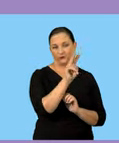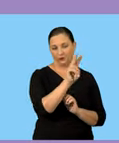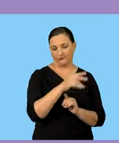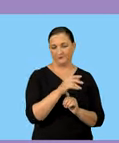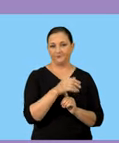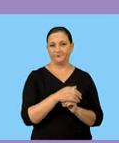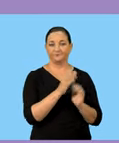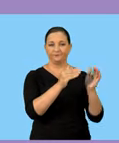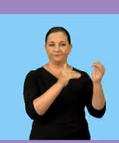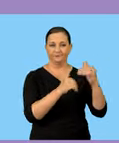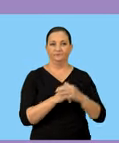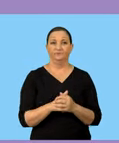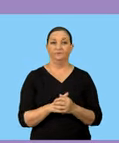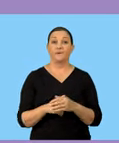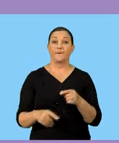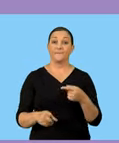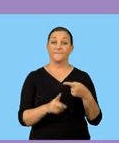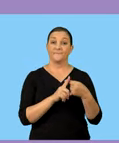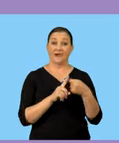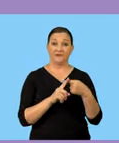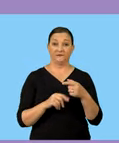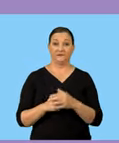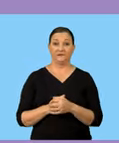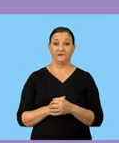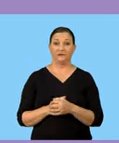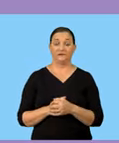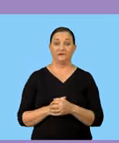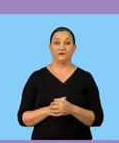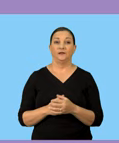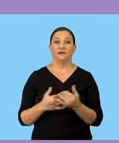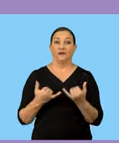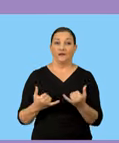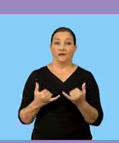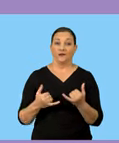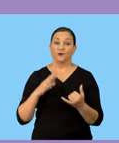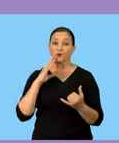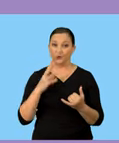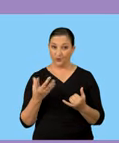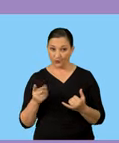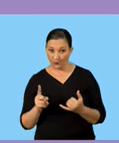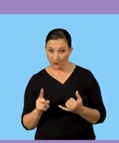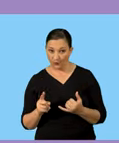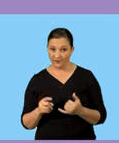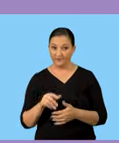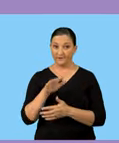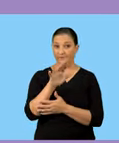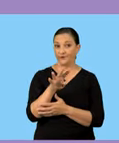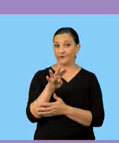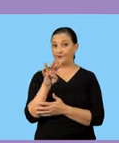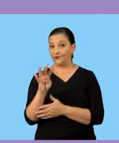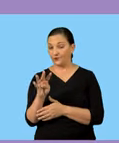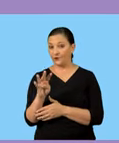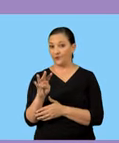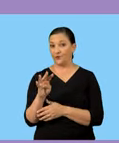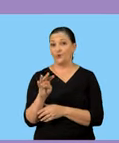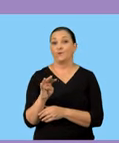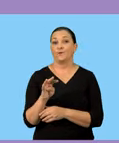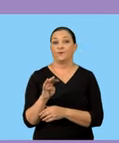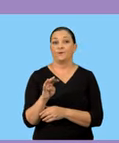squared. Then we are adding, and when we add, we now are going to